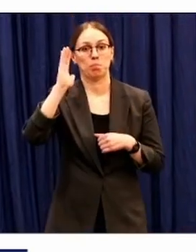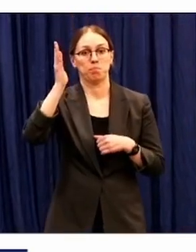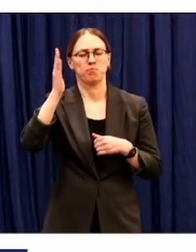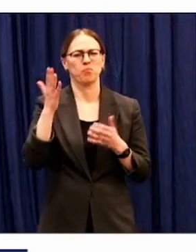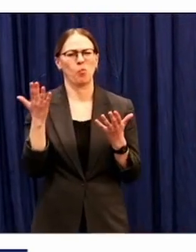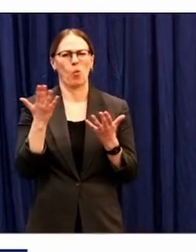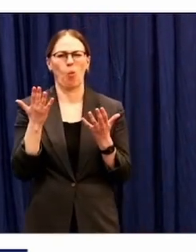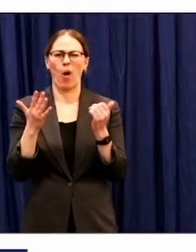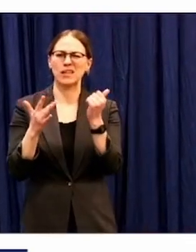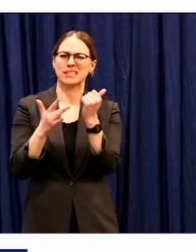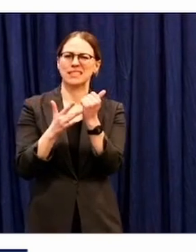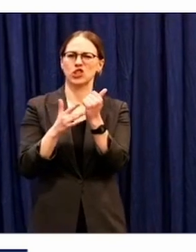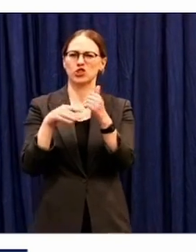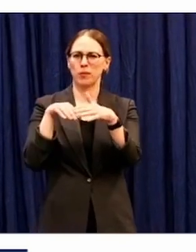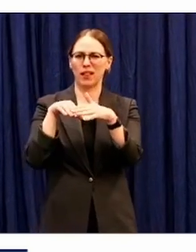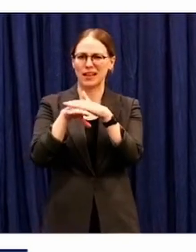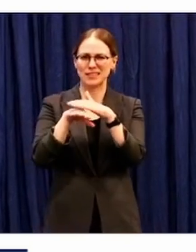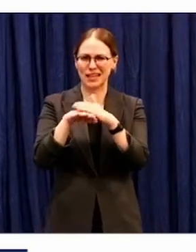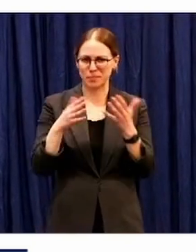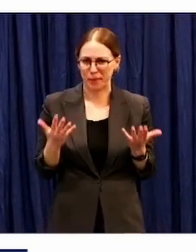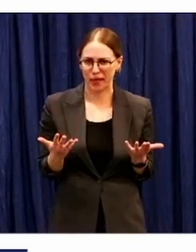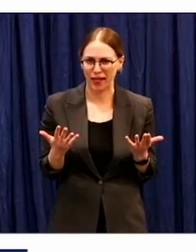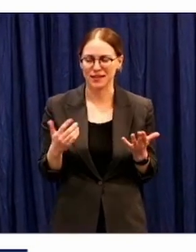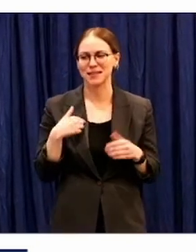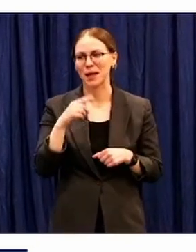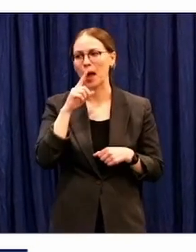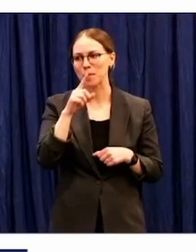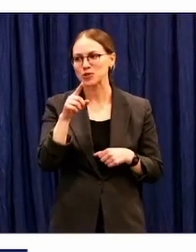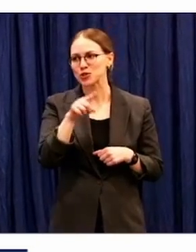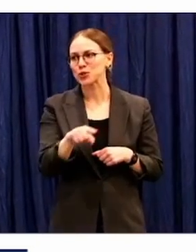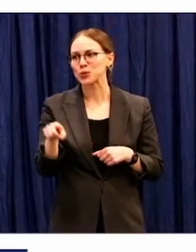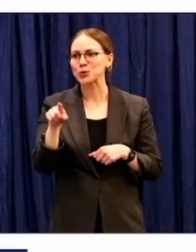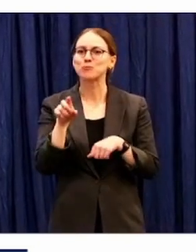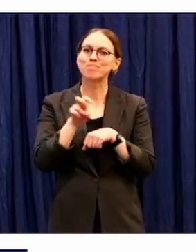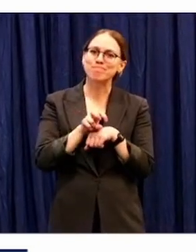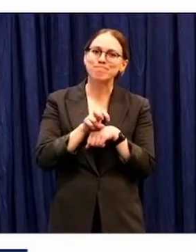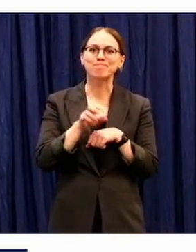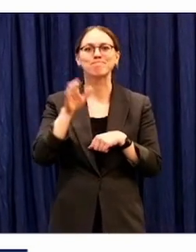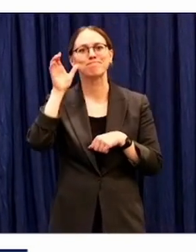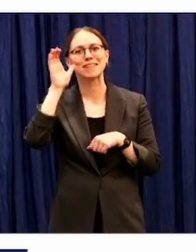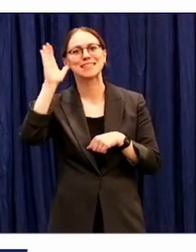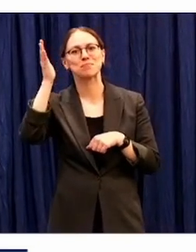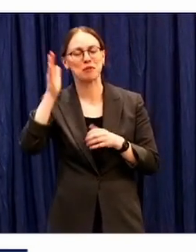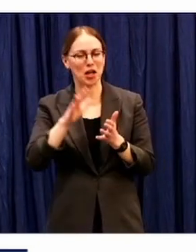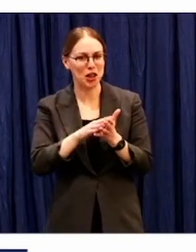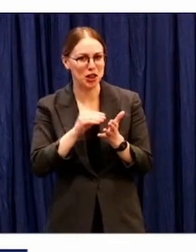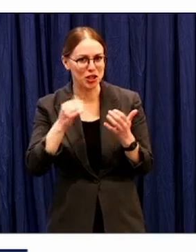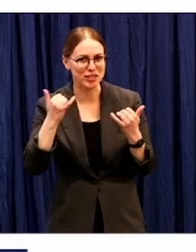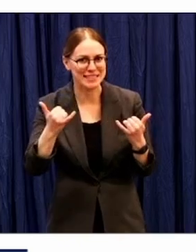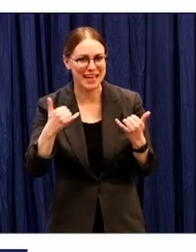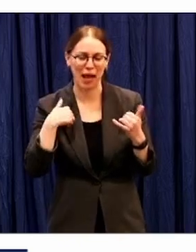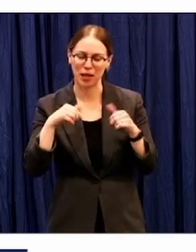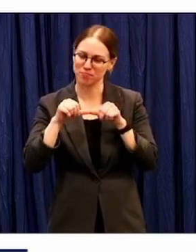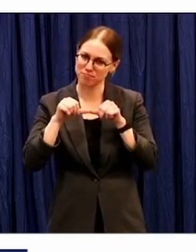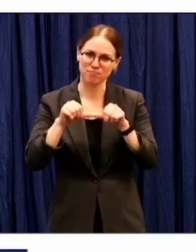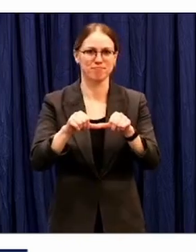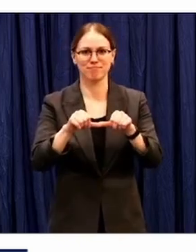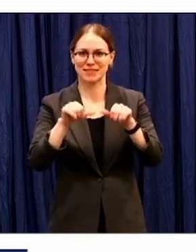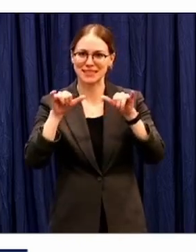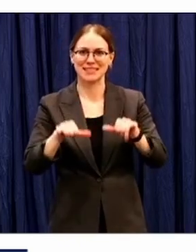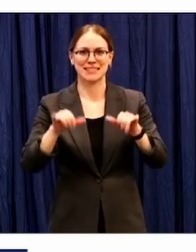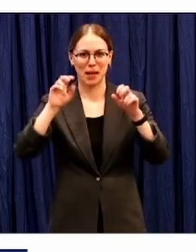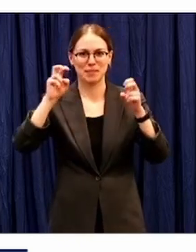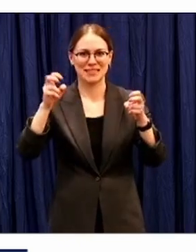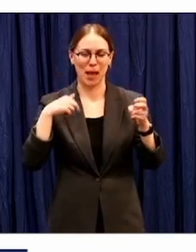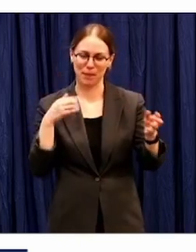you're probably already aware of being here and with our first 2 presenters in this session today, but we're going to stick to the basics and define